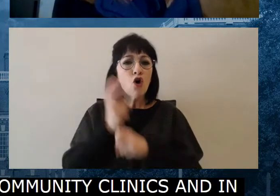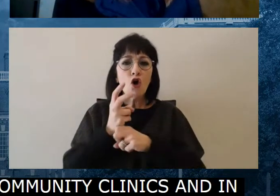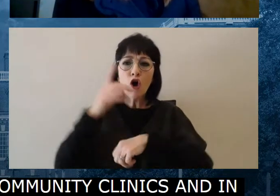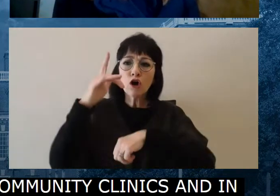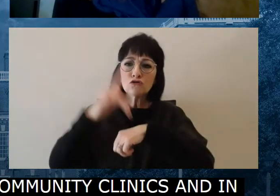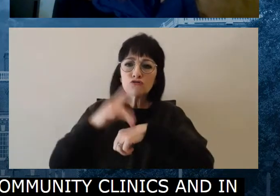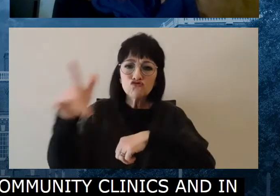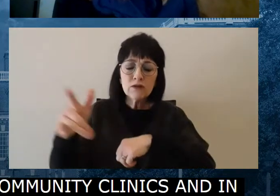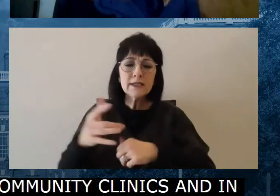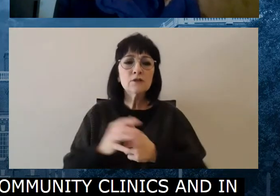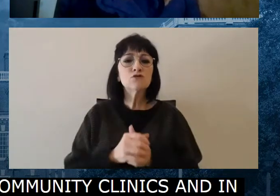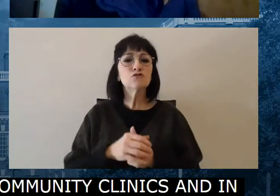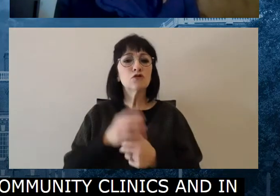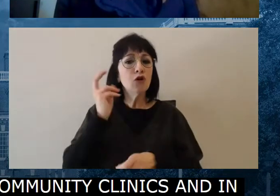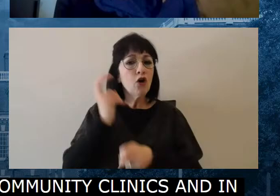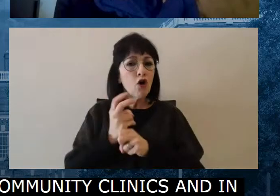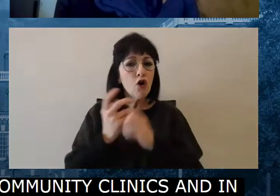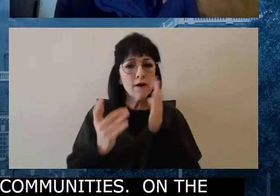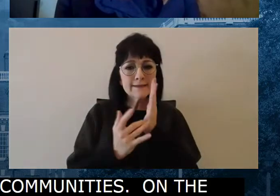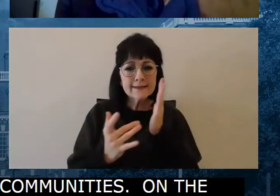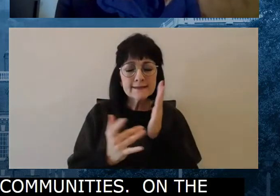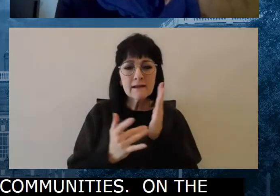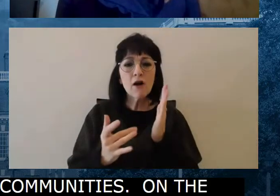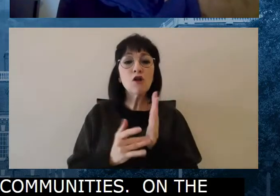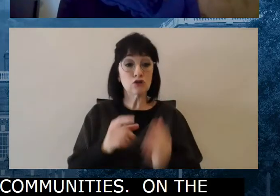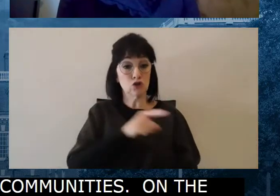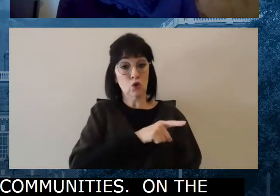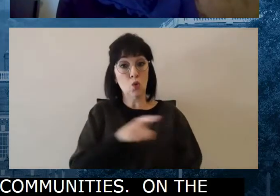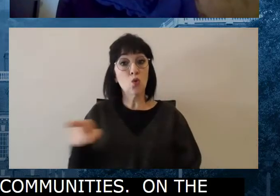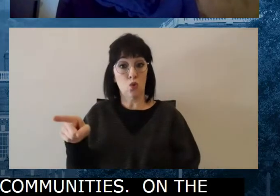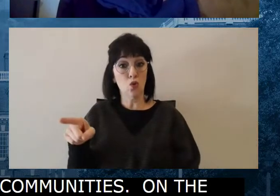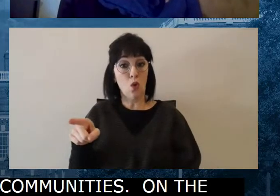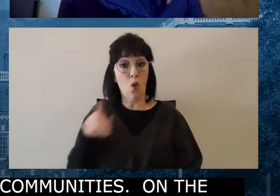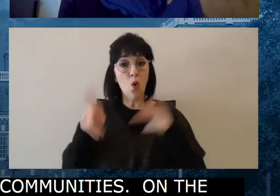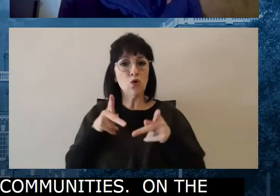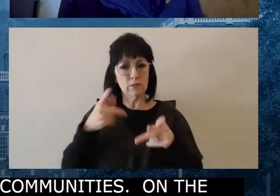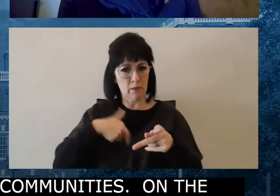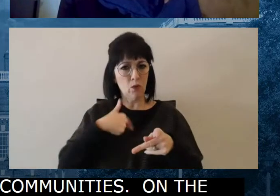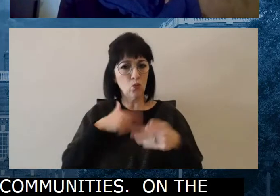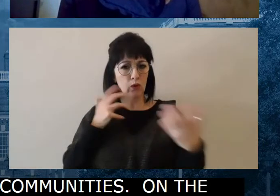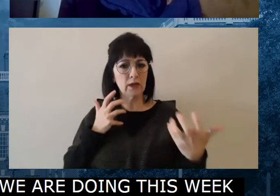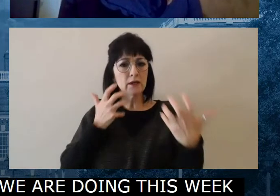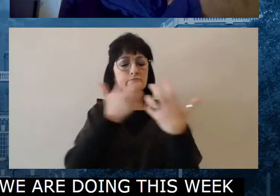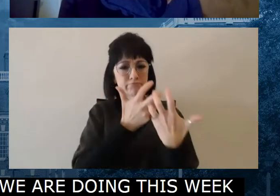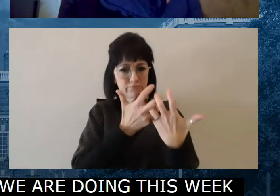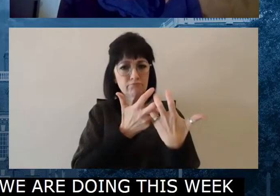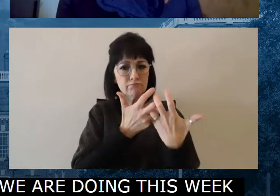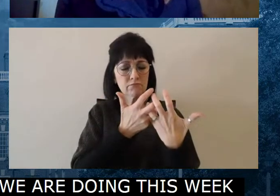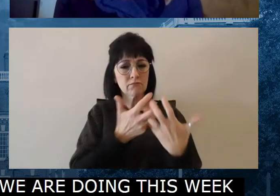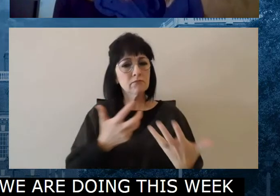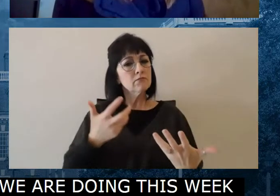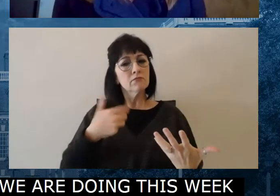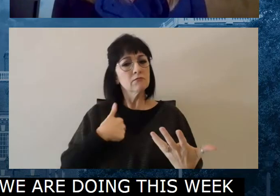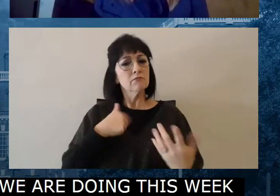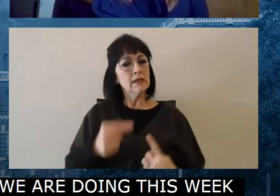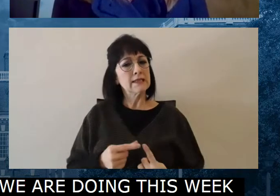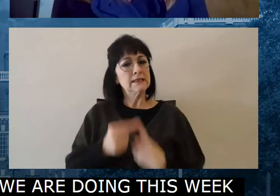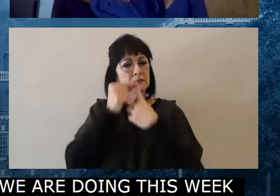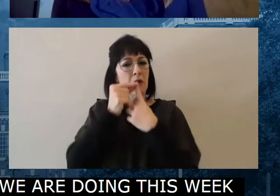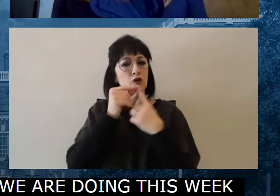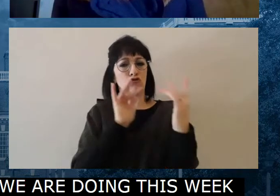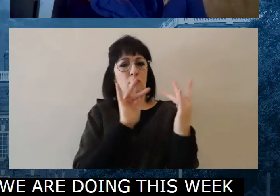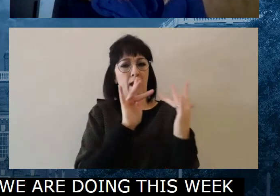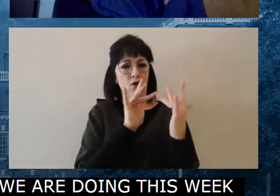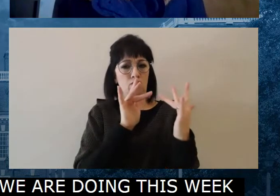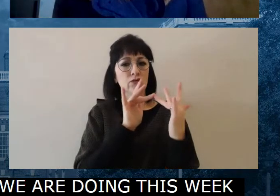doing this week ourselves and with partners, 10 special outreach efforts that